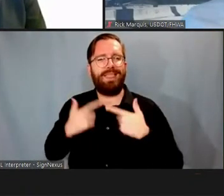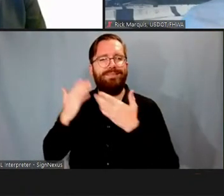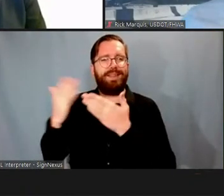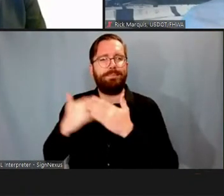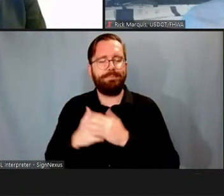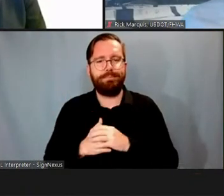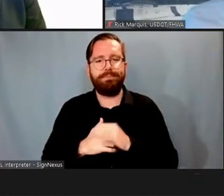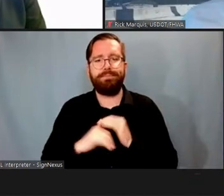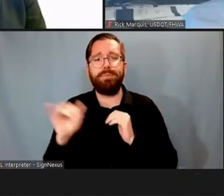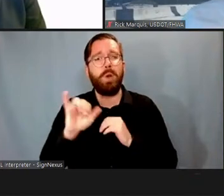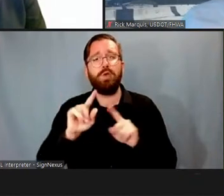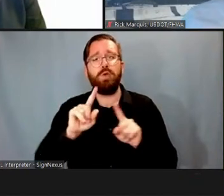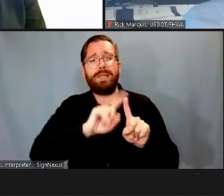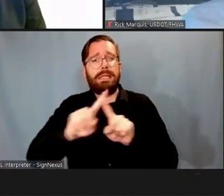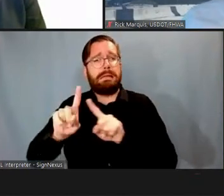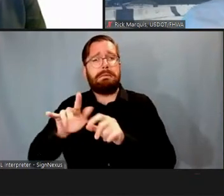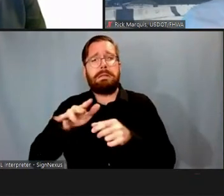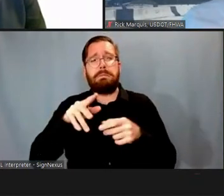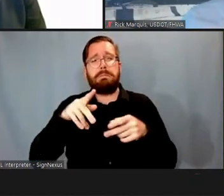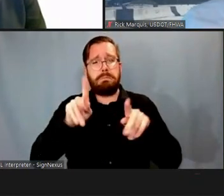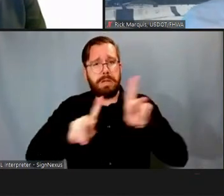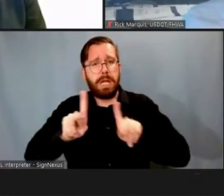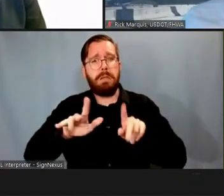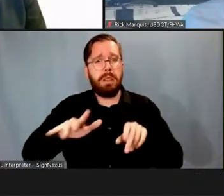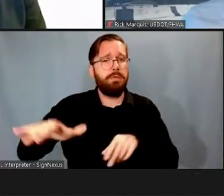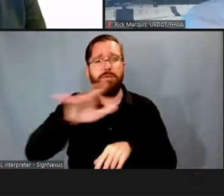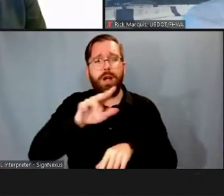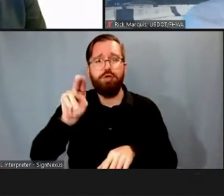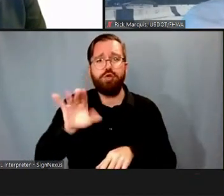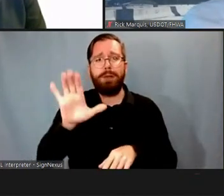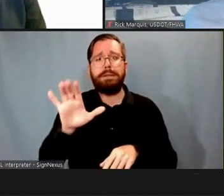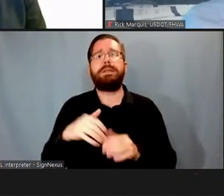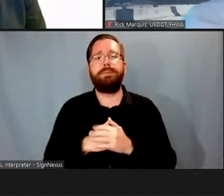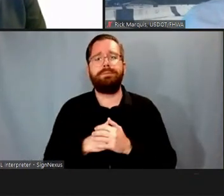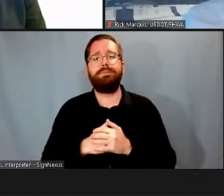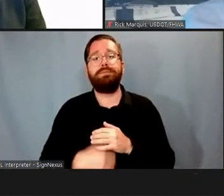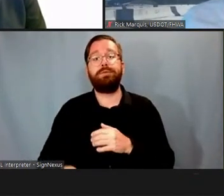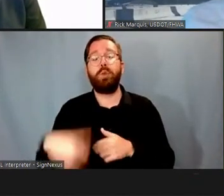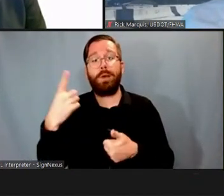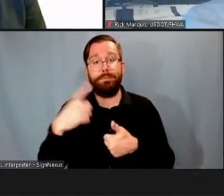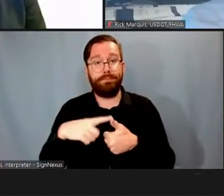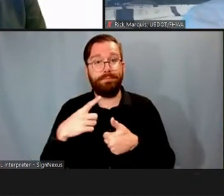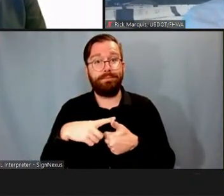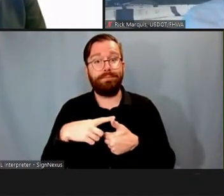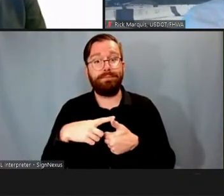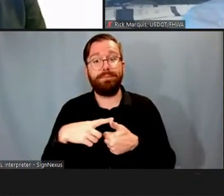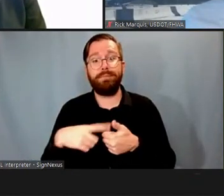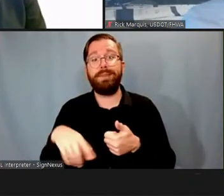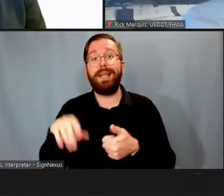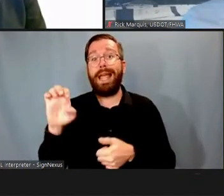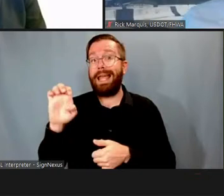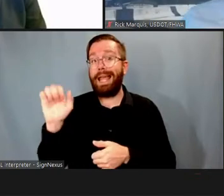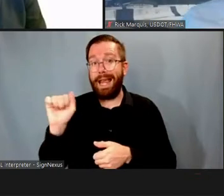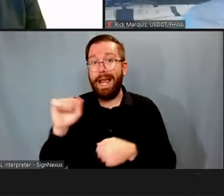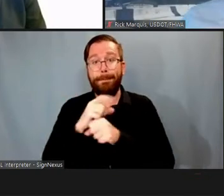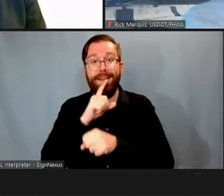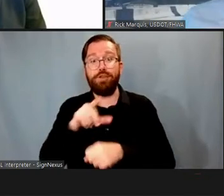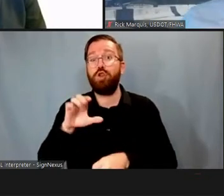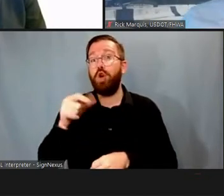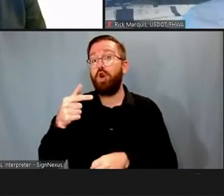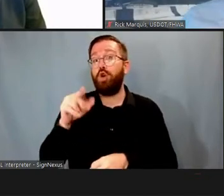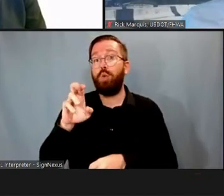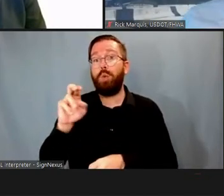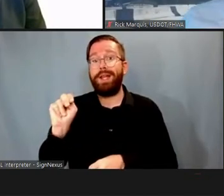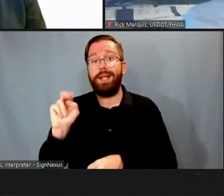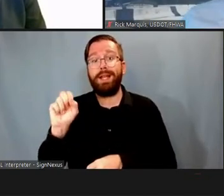across new york city my comments are as follows one the ea depicts all entry and exit points of the queensboro bridge is being told except